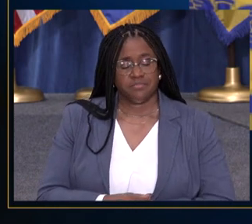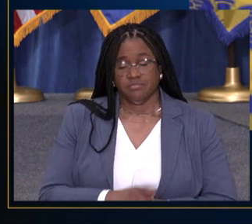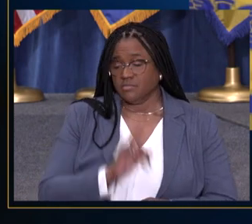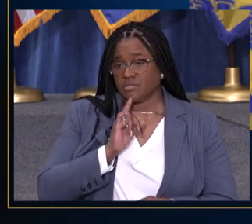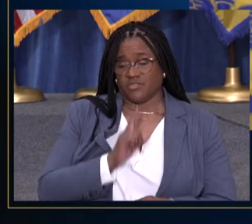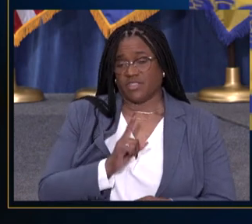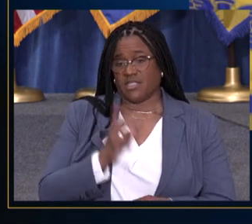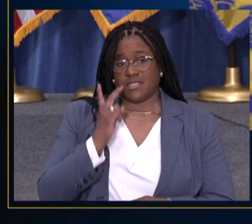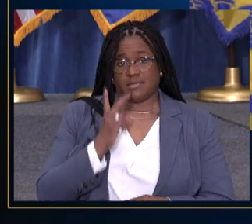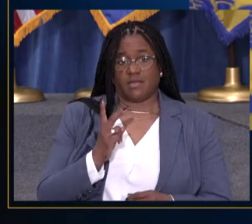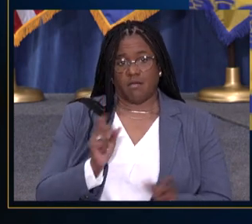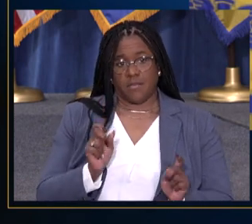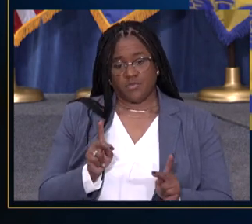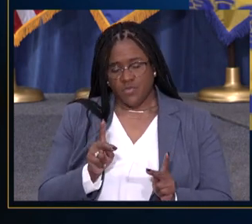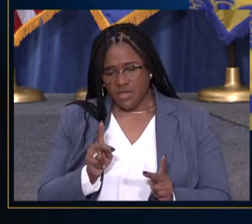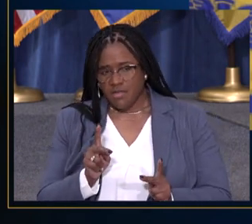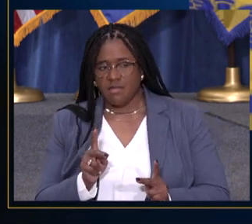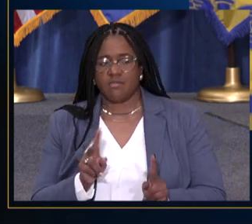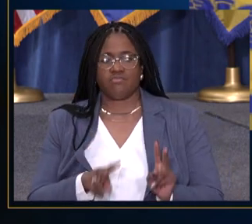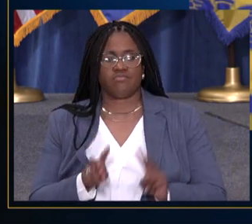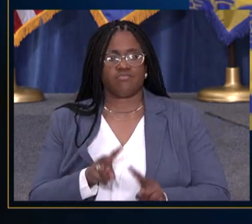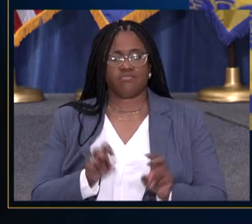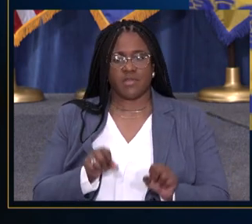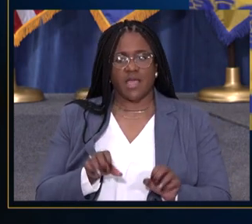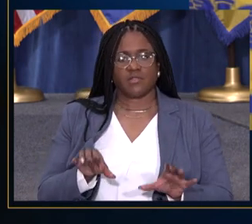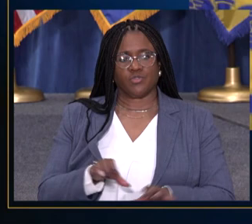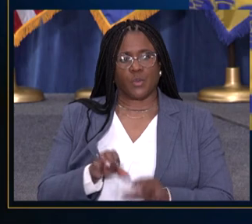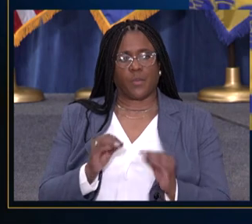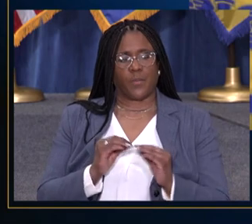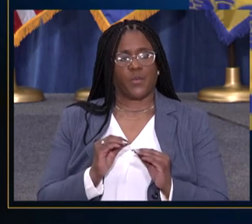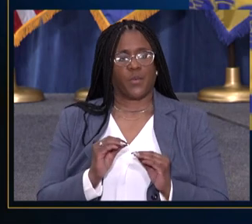really see opportunity in doing so much more there.